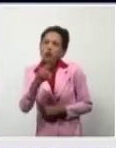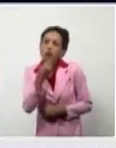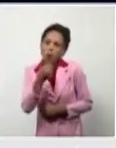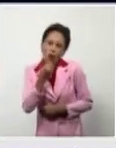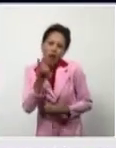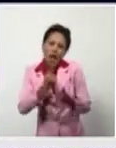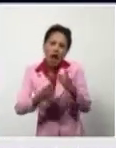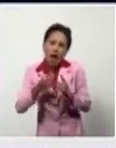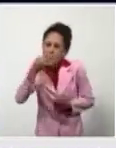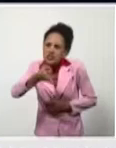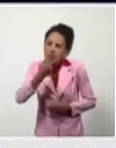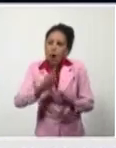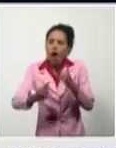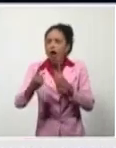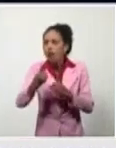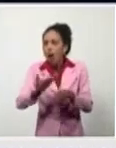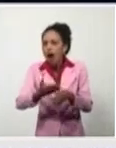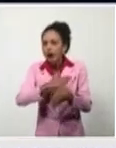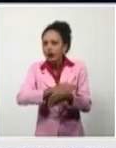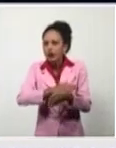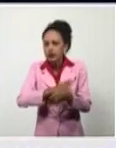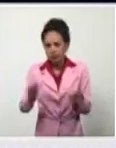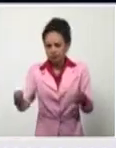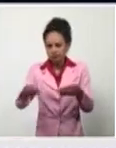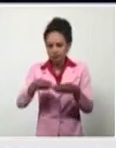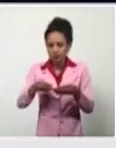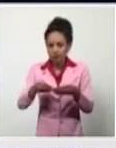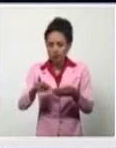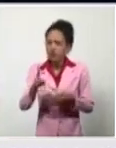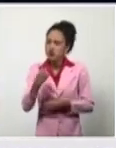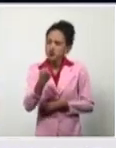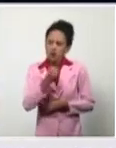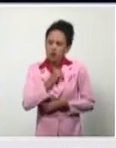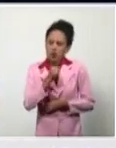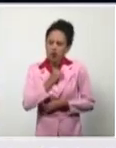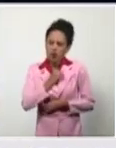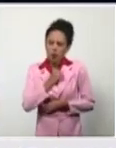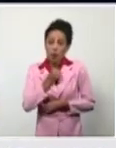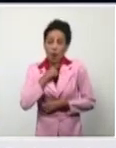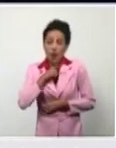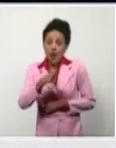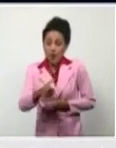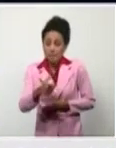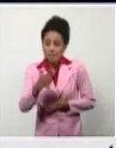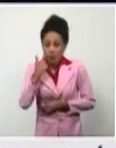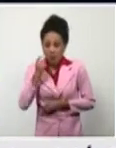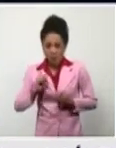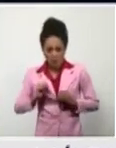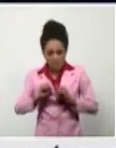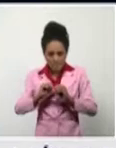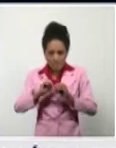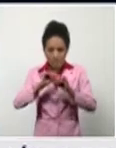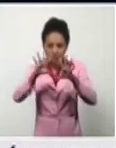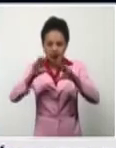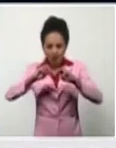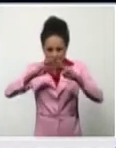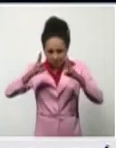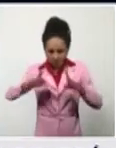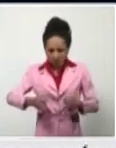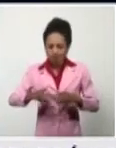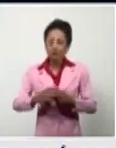And with this, we conclude our information, and as I know there are no